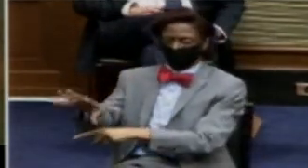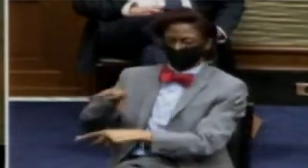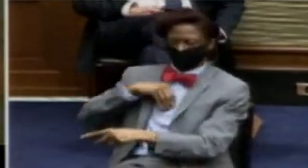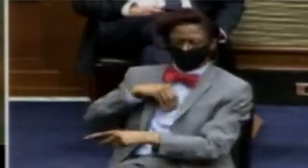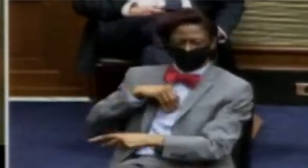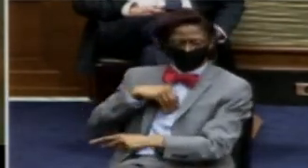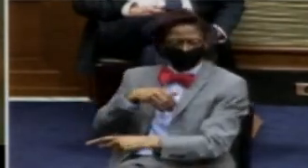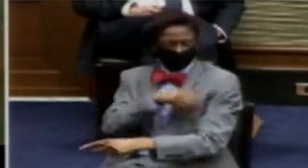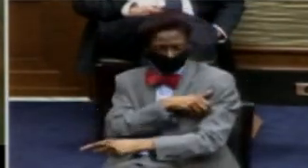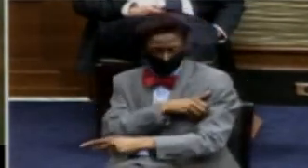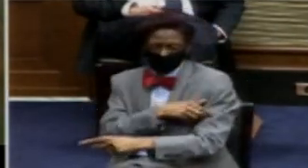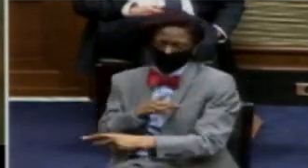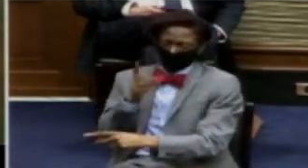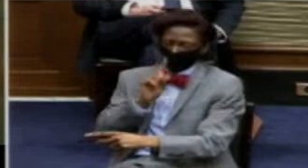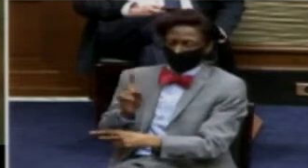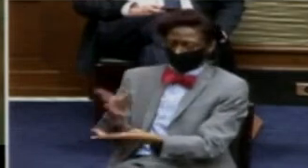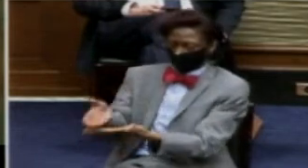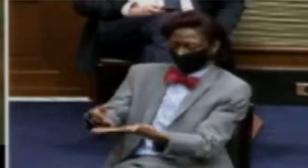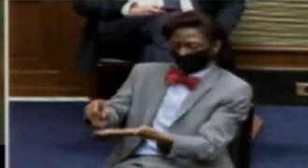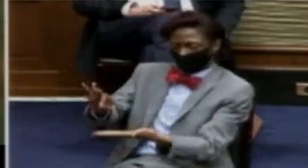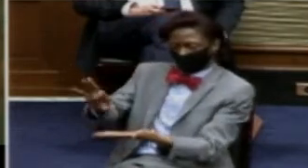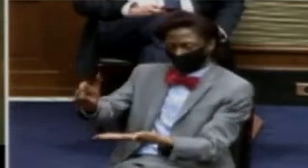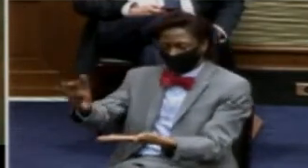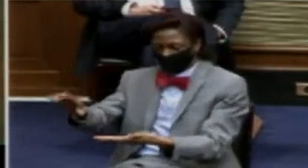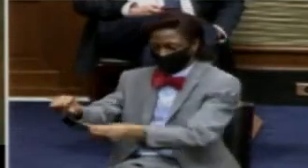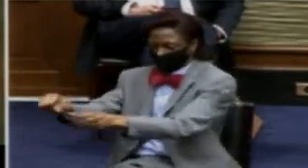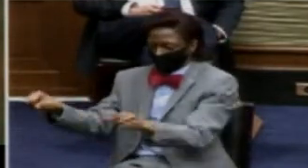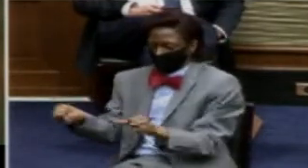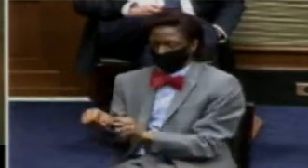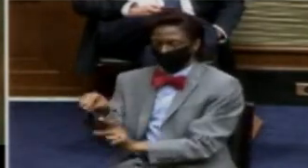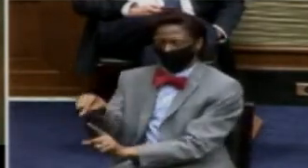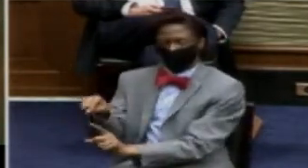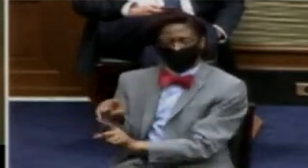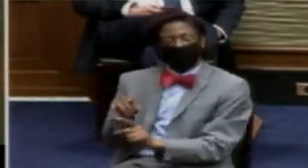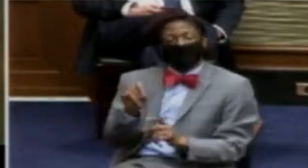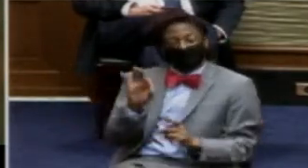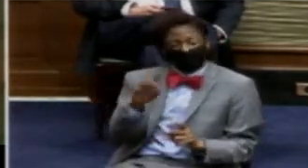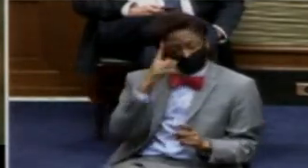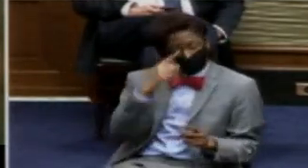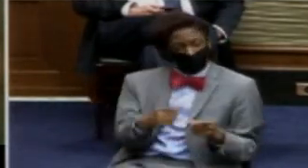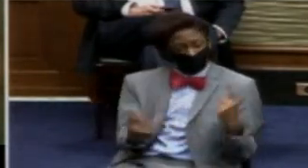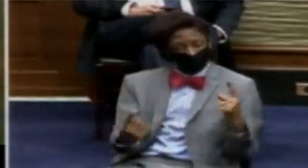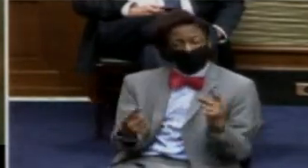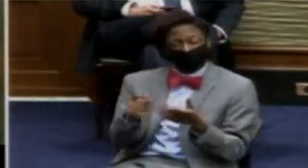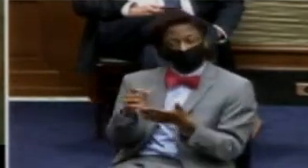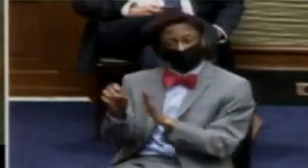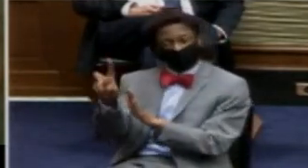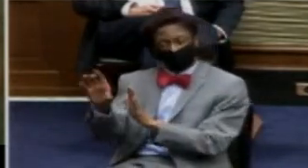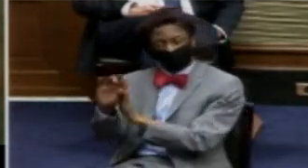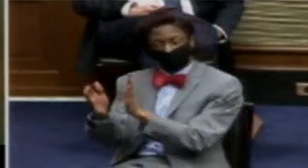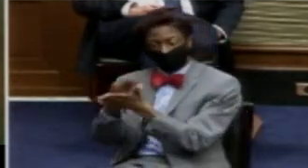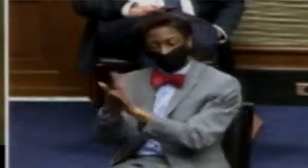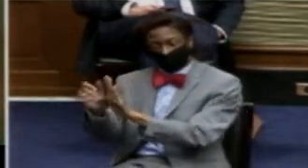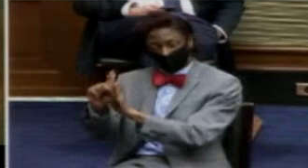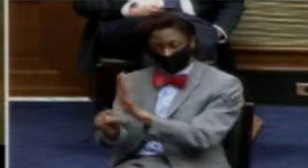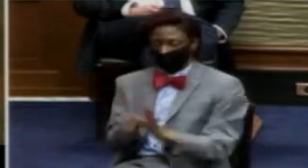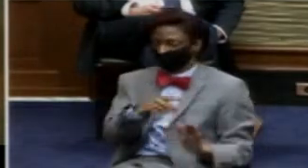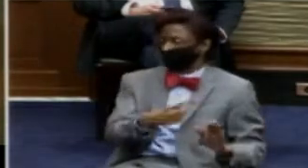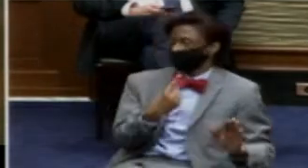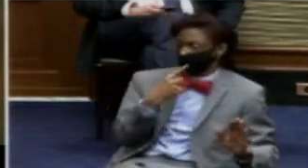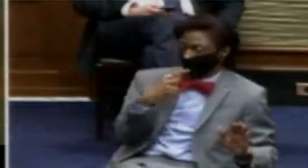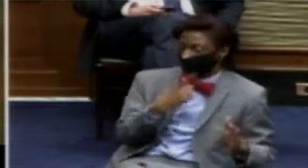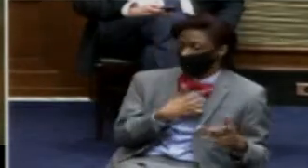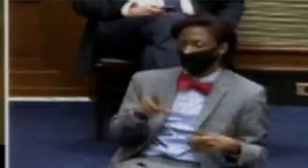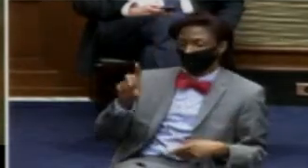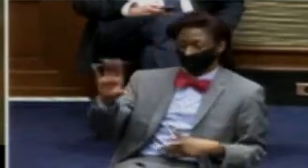powers over a portion of the District of Columbia. Those who oppose statehood argue, for example, that once the district